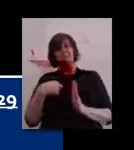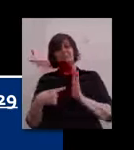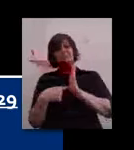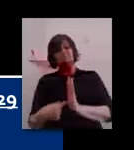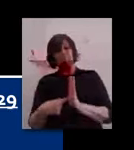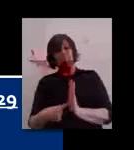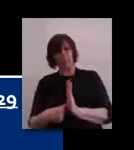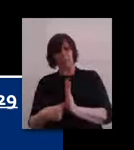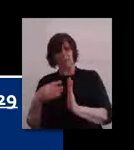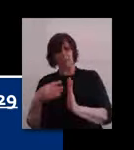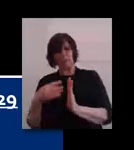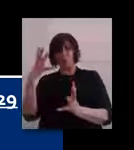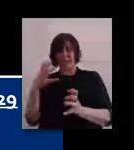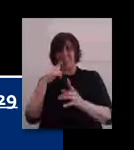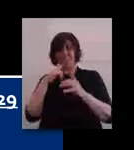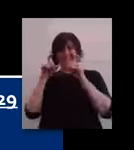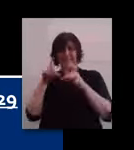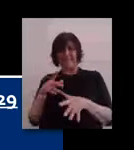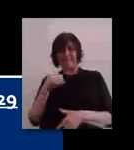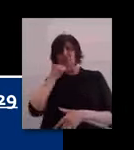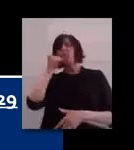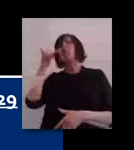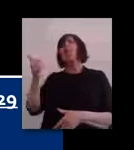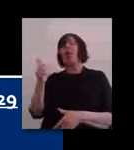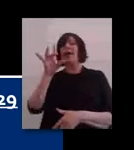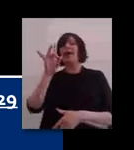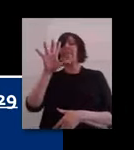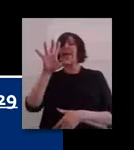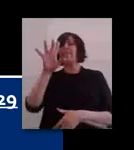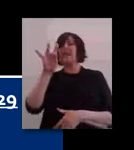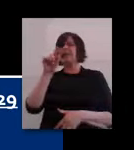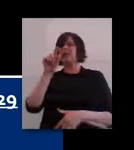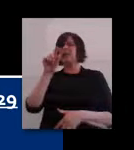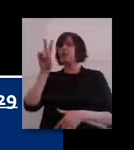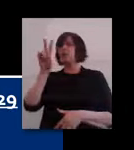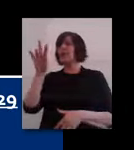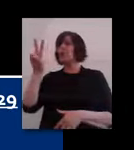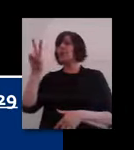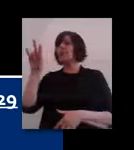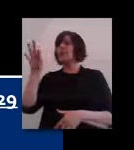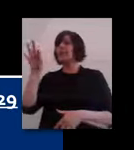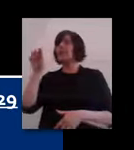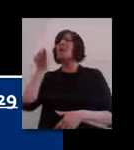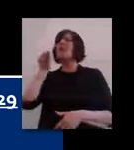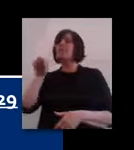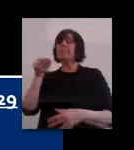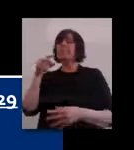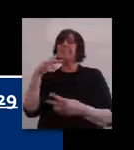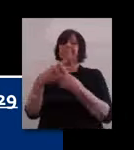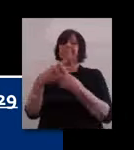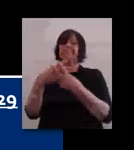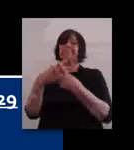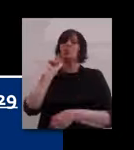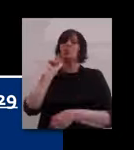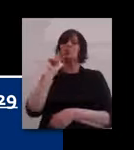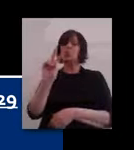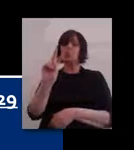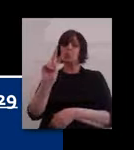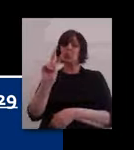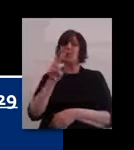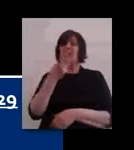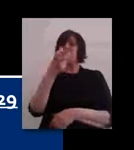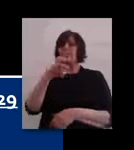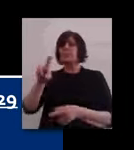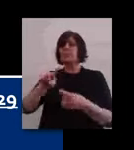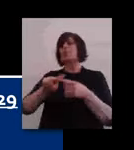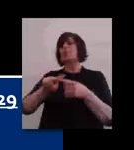call 858-2929 and you push option 2. And you will be directed to a member of the Erie County Department of Health staff